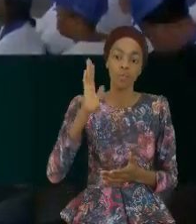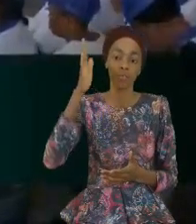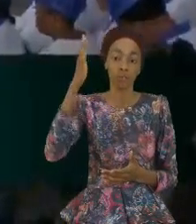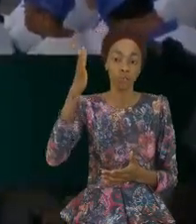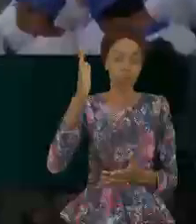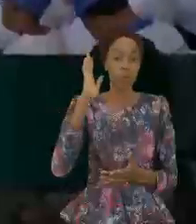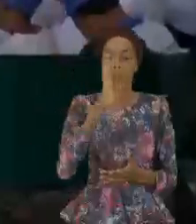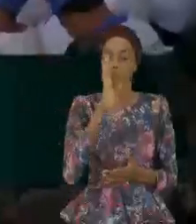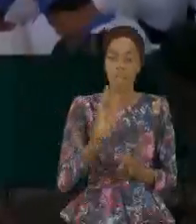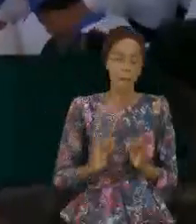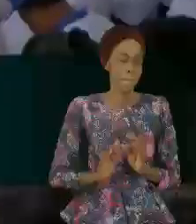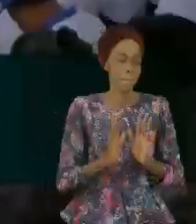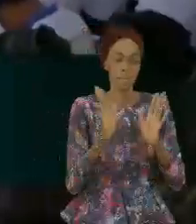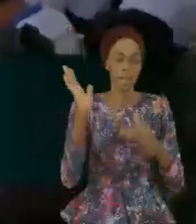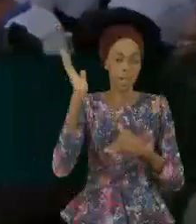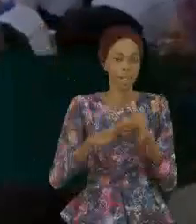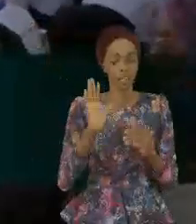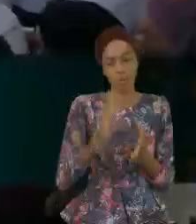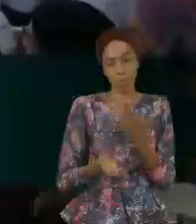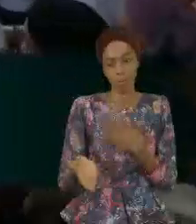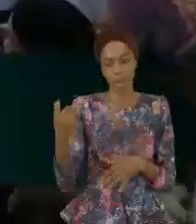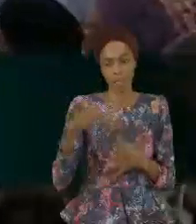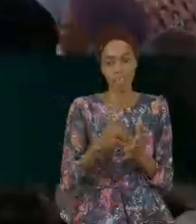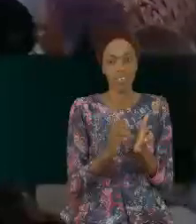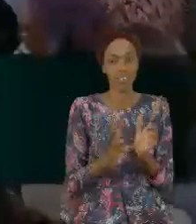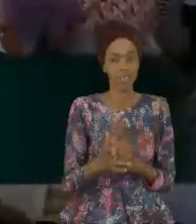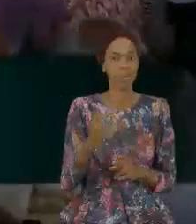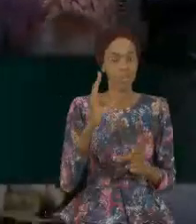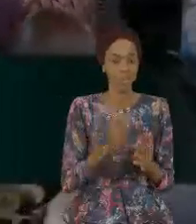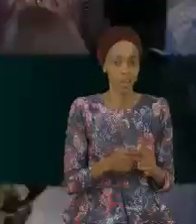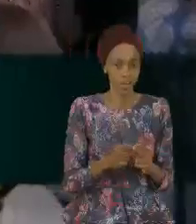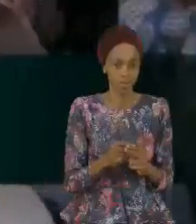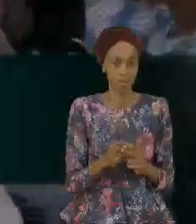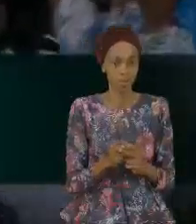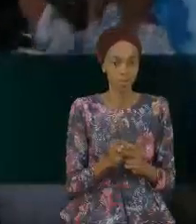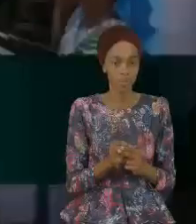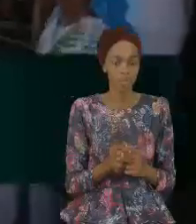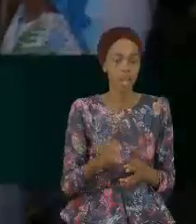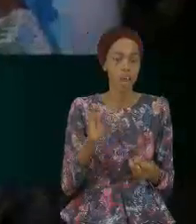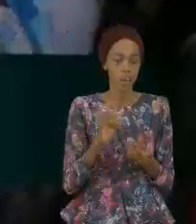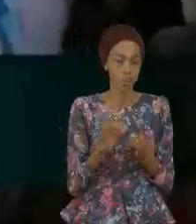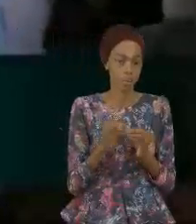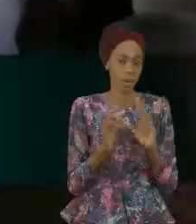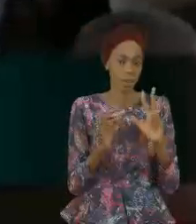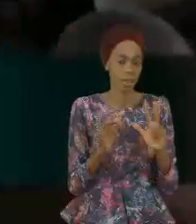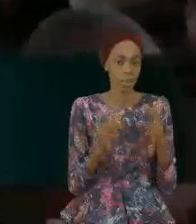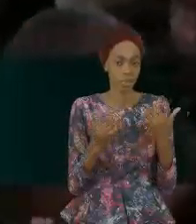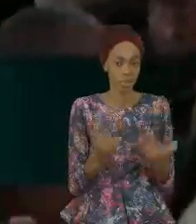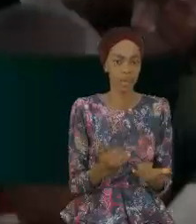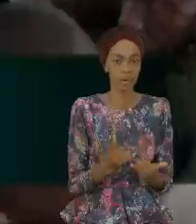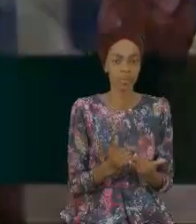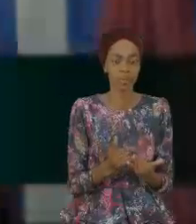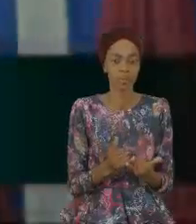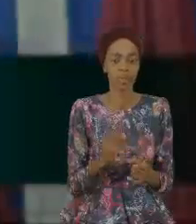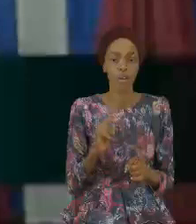be brighter than your past in Jesus' name. We're coming to number three now. We're coming to number